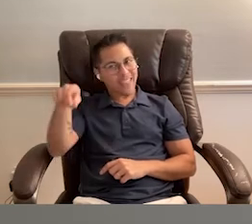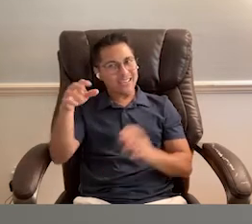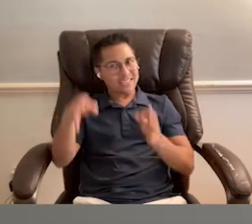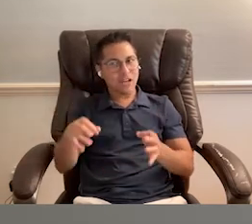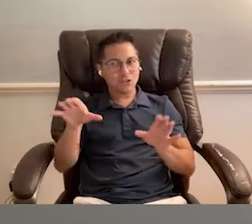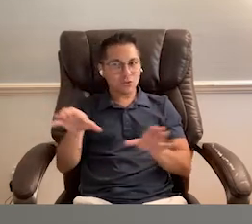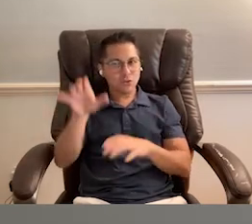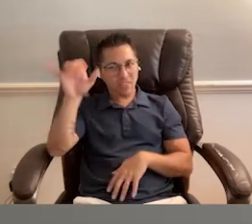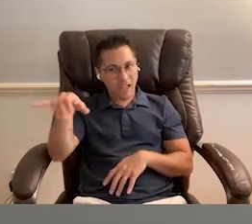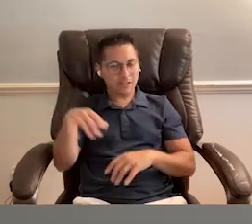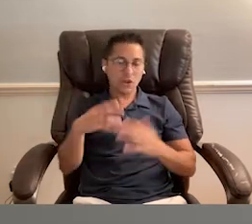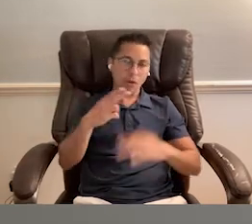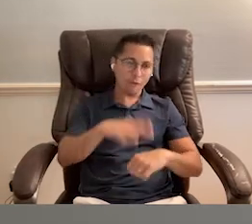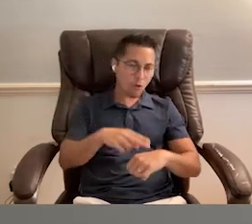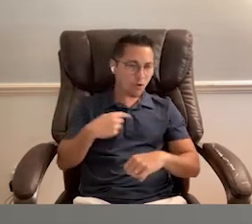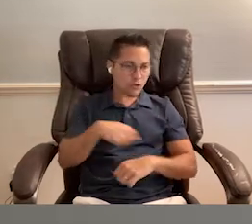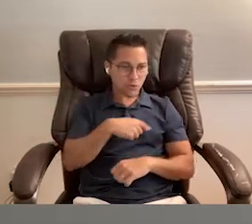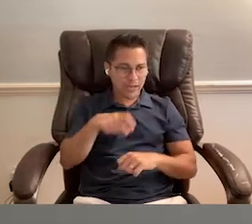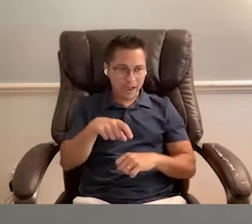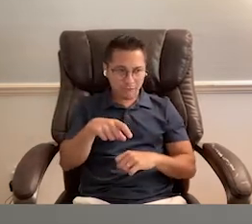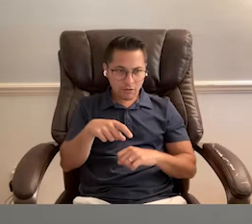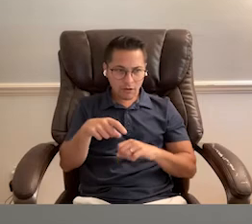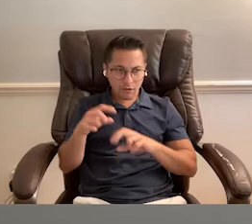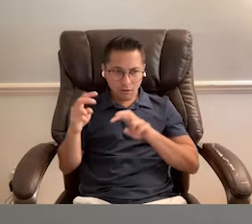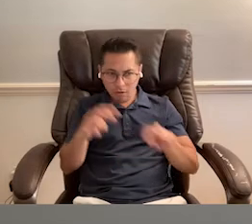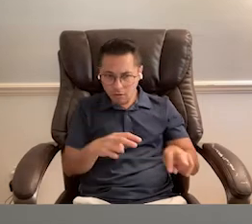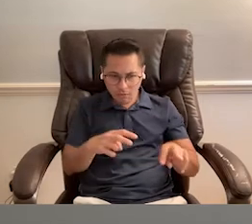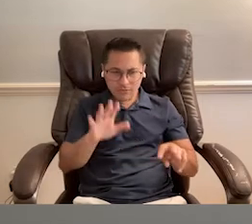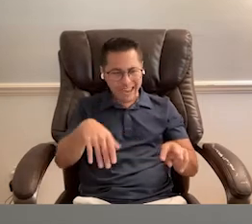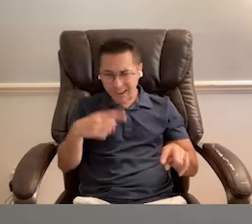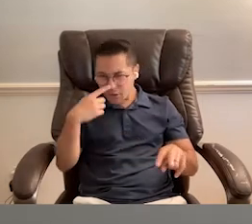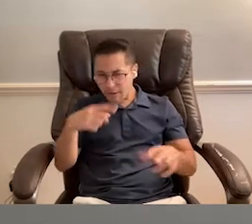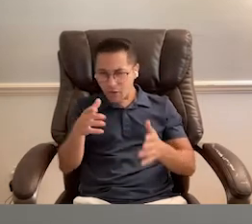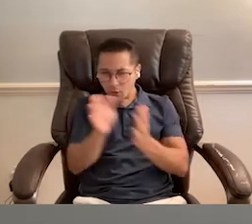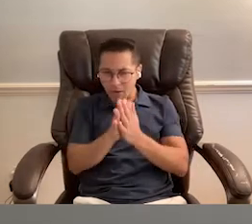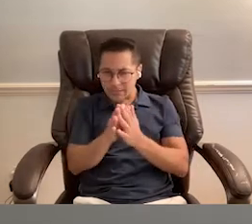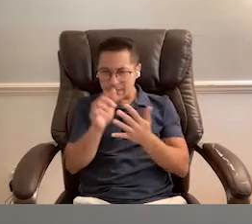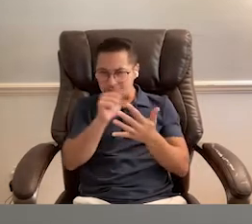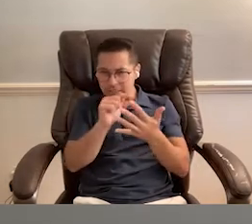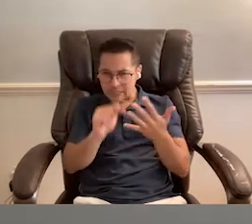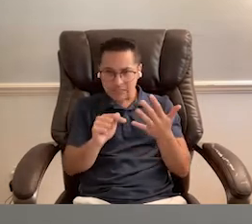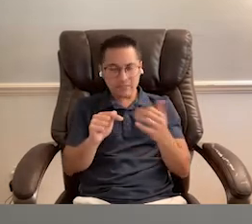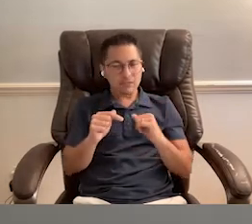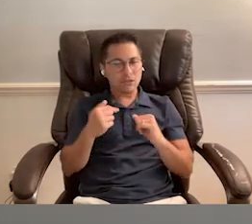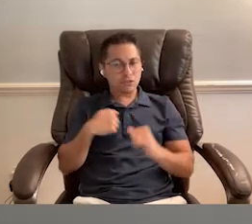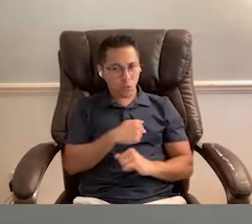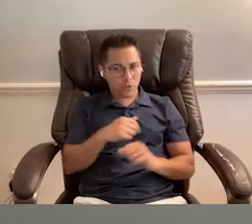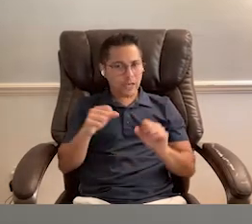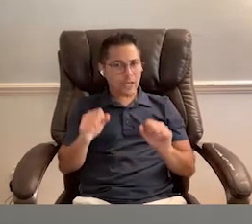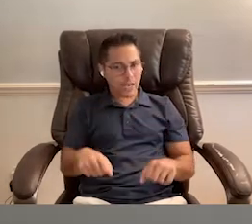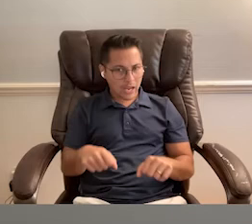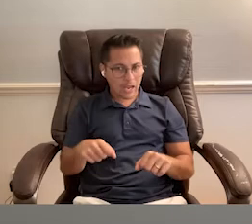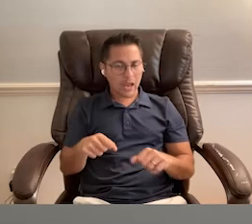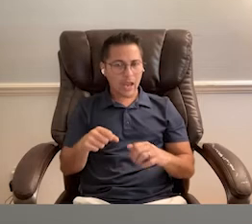to do this. So of course, you know, we always have to go through the parent and say, hey, can you request this and this and this, so we can, you